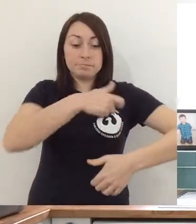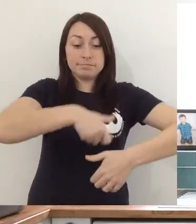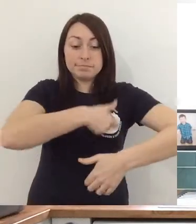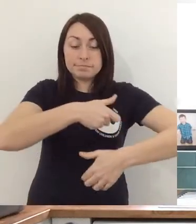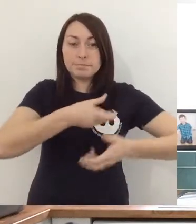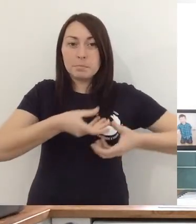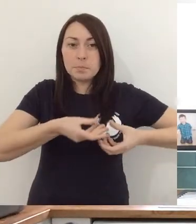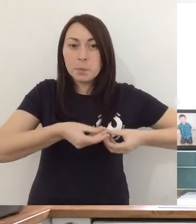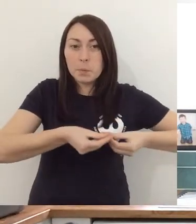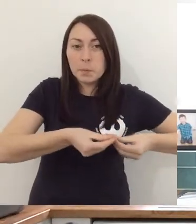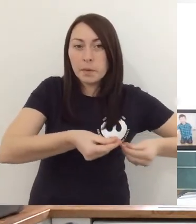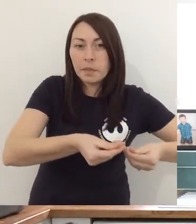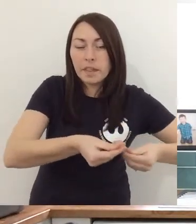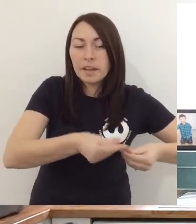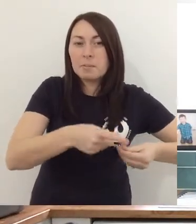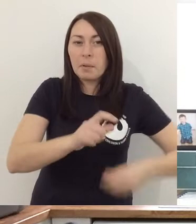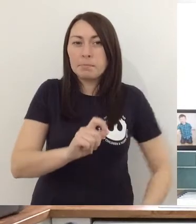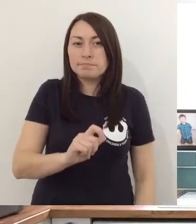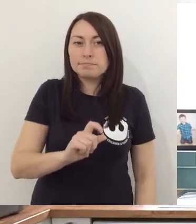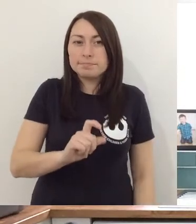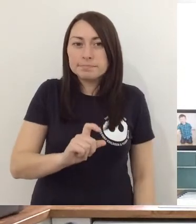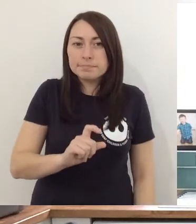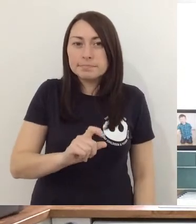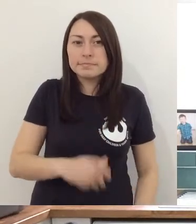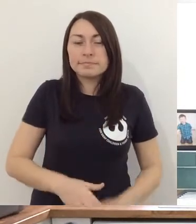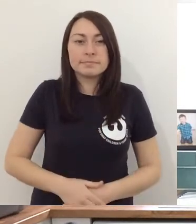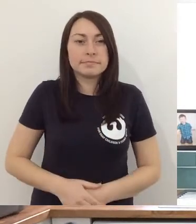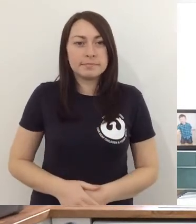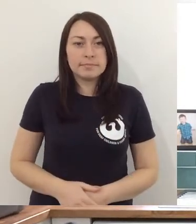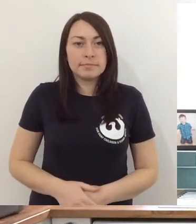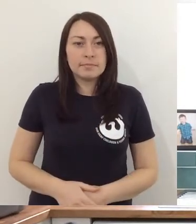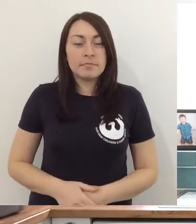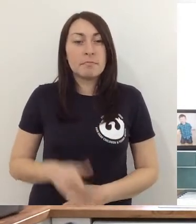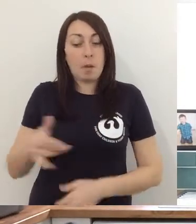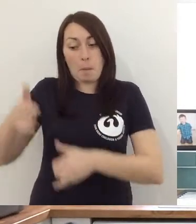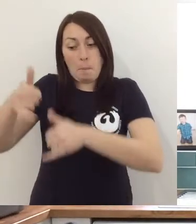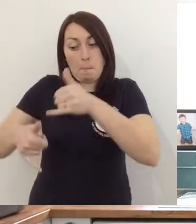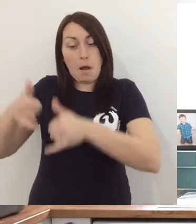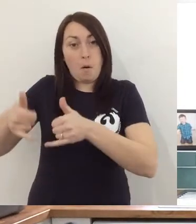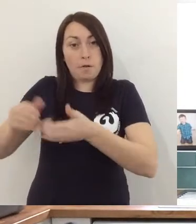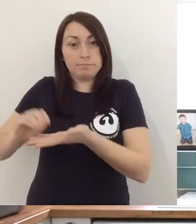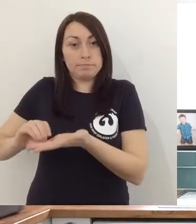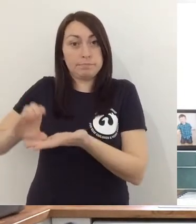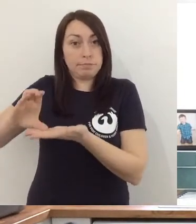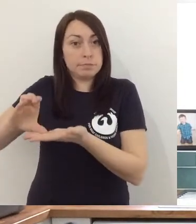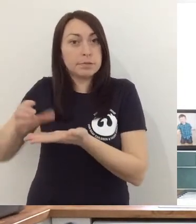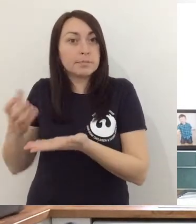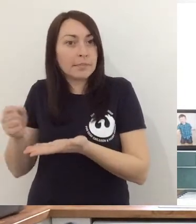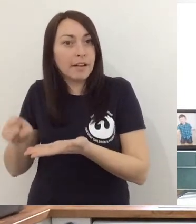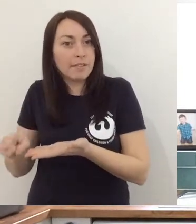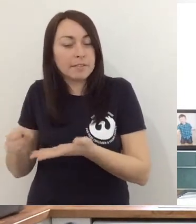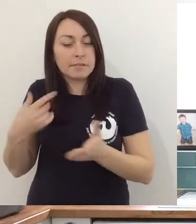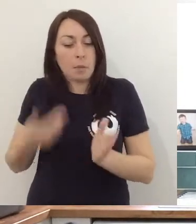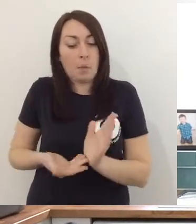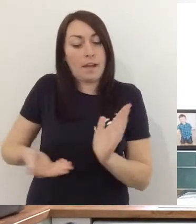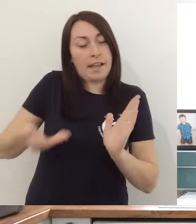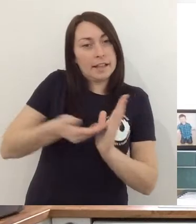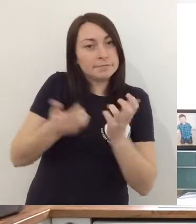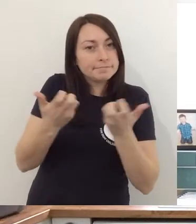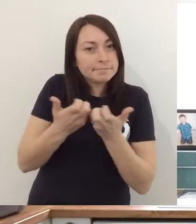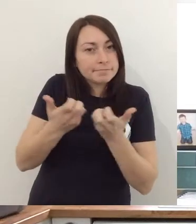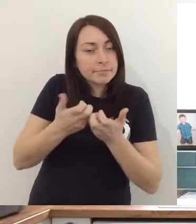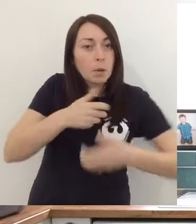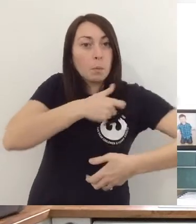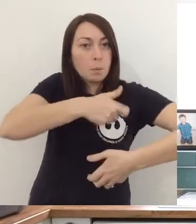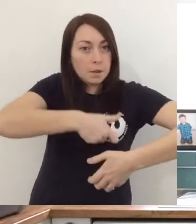That's mixed nice and smooth, but it's still fairly thick. But we've still got quite a lot of our milk to add. Now how we're going to add this though is